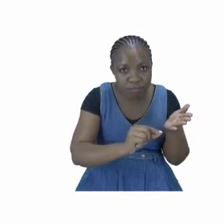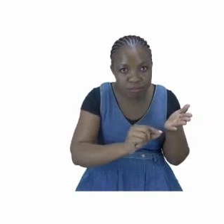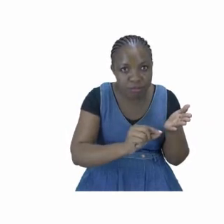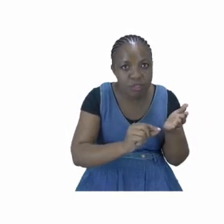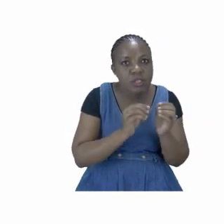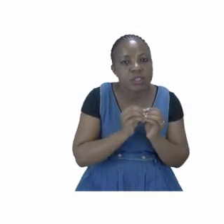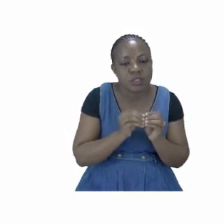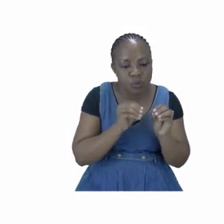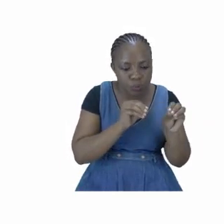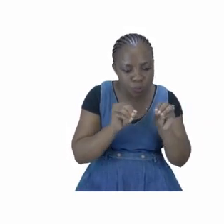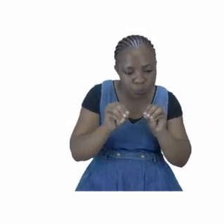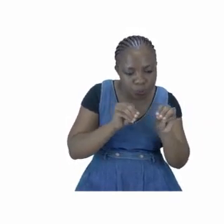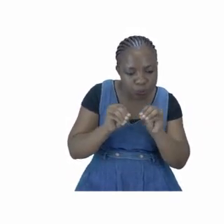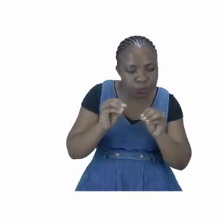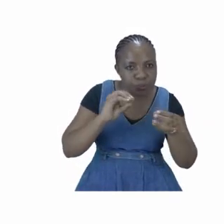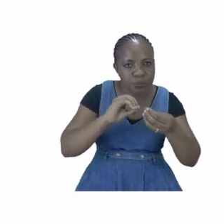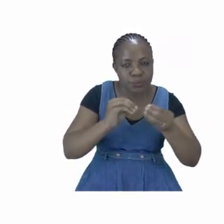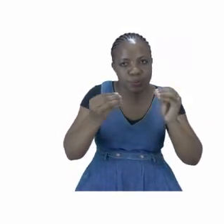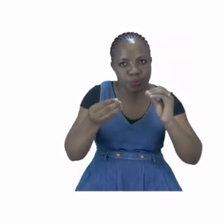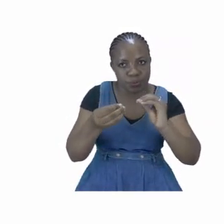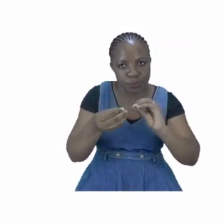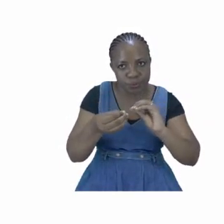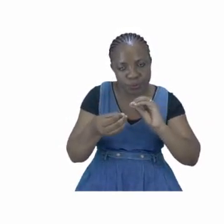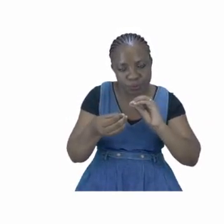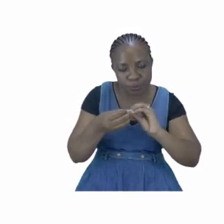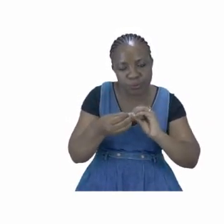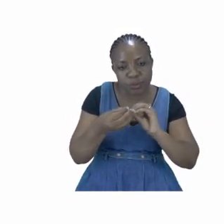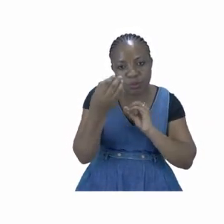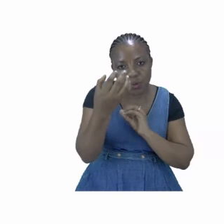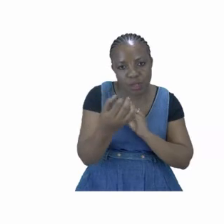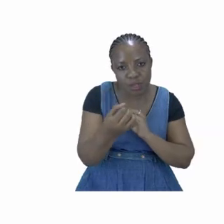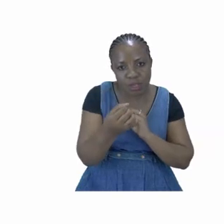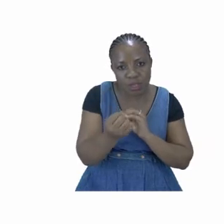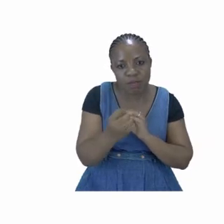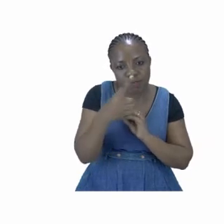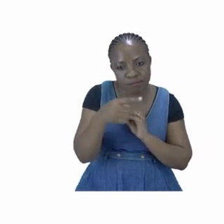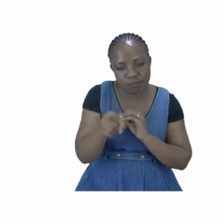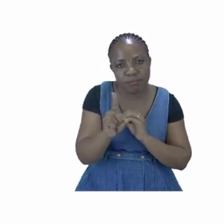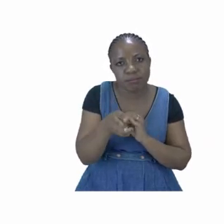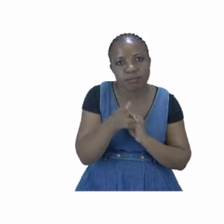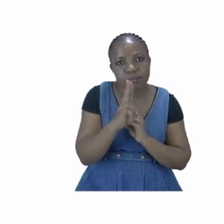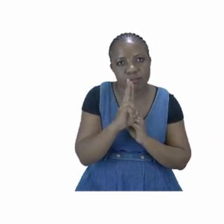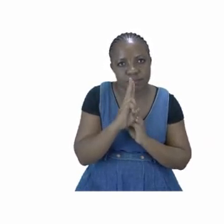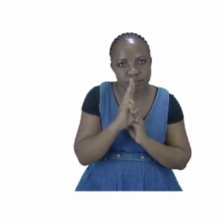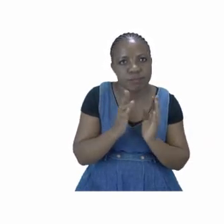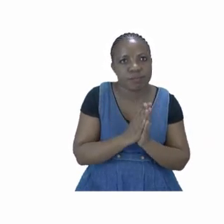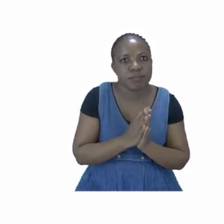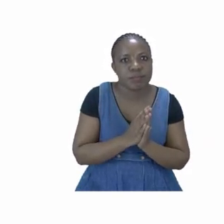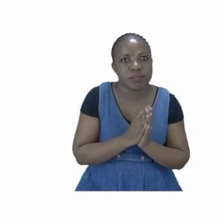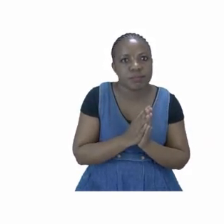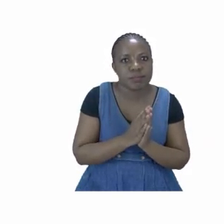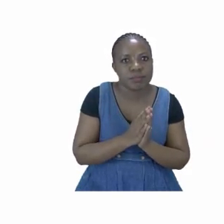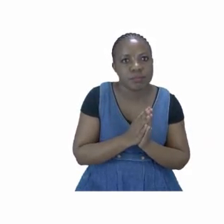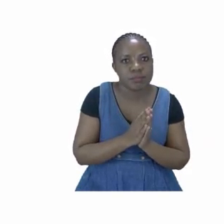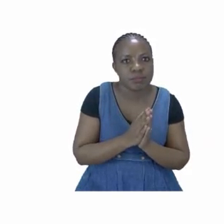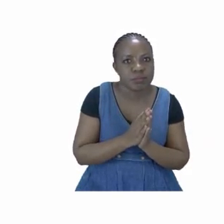numbers so that you can get your correct answer. Now, I've already given you a clue by saying that these